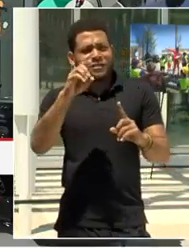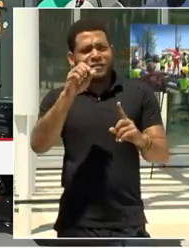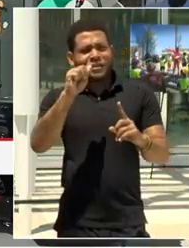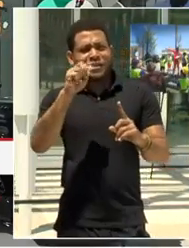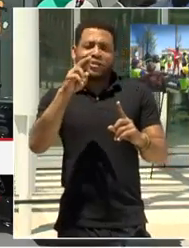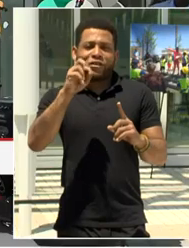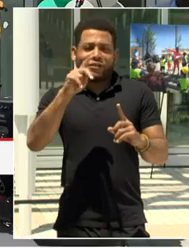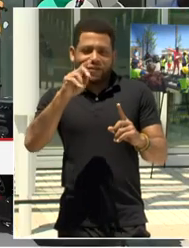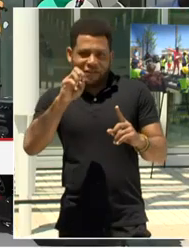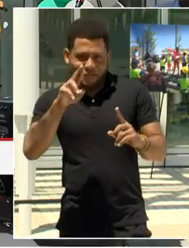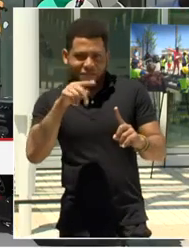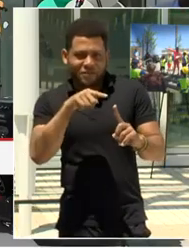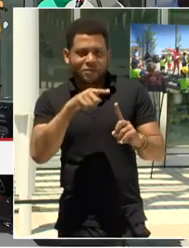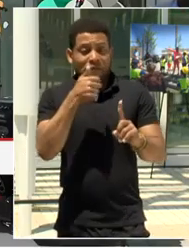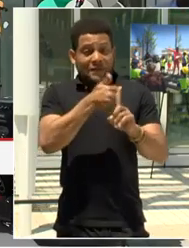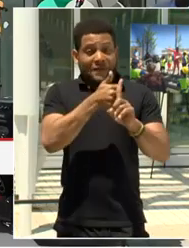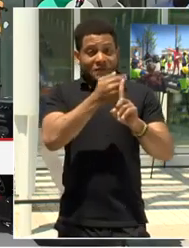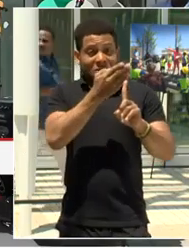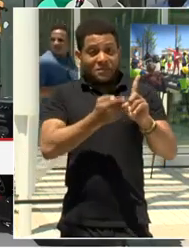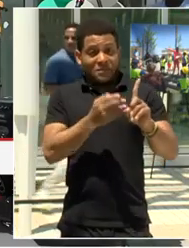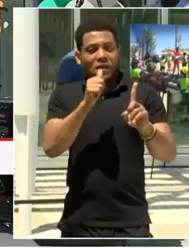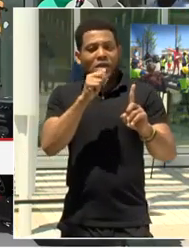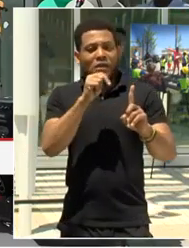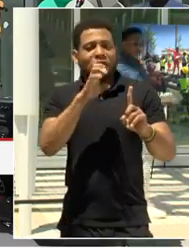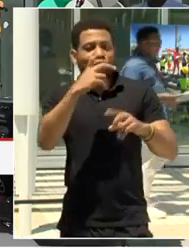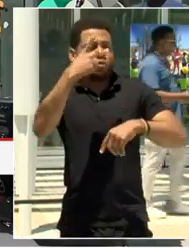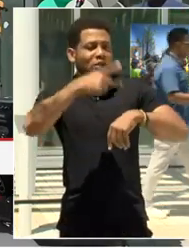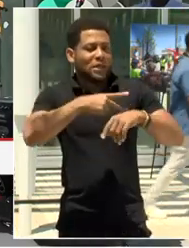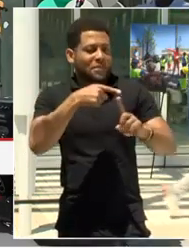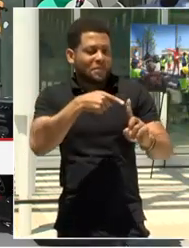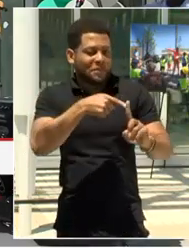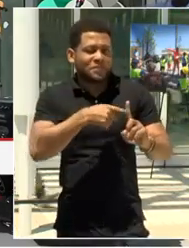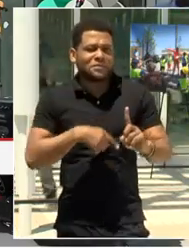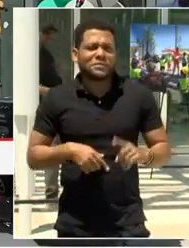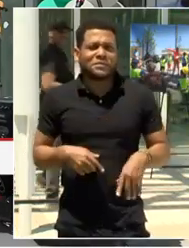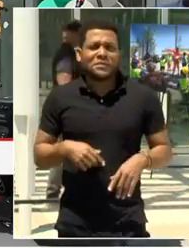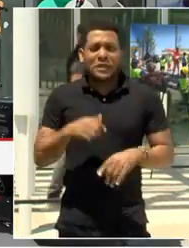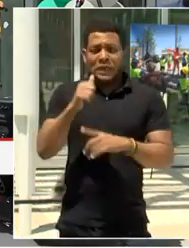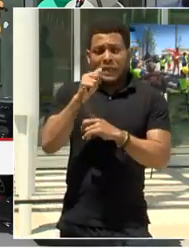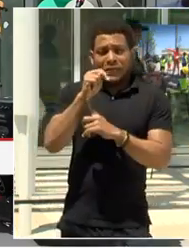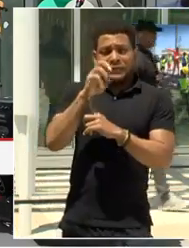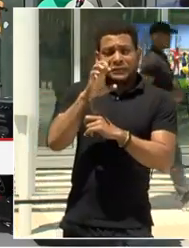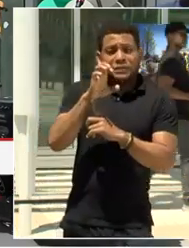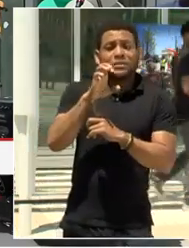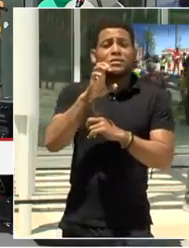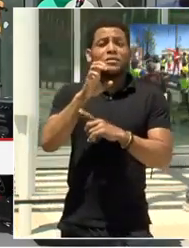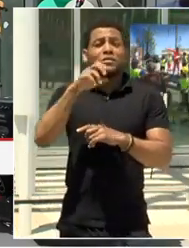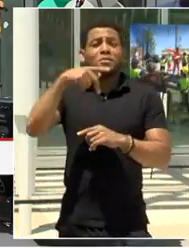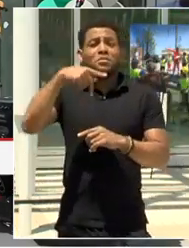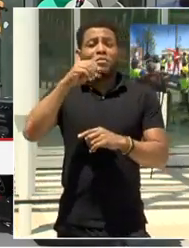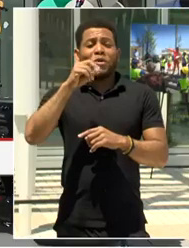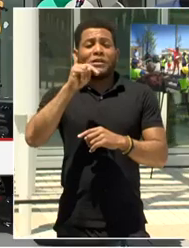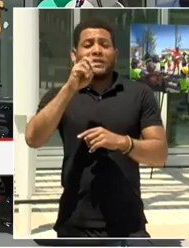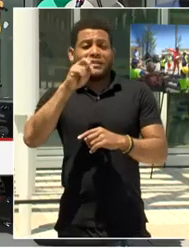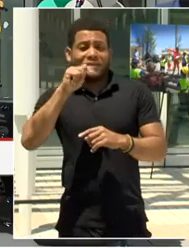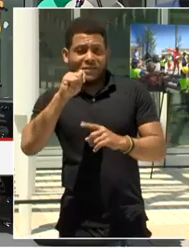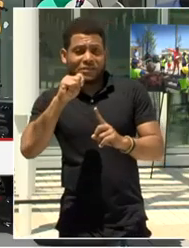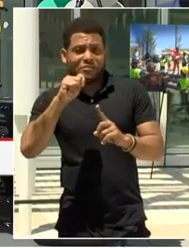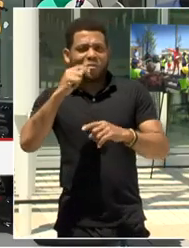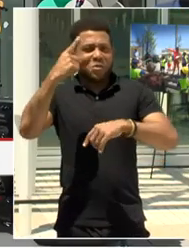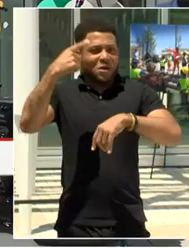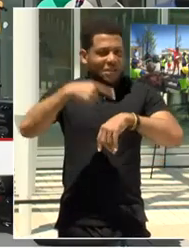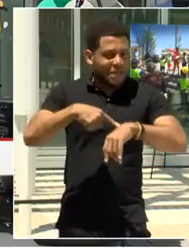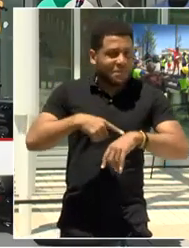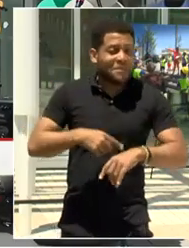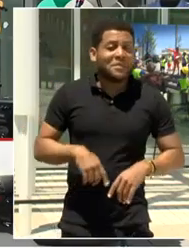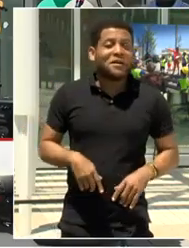terms, Commissioner James Fournier served 1 term, and of course I'd like to give thanks to Gwendolyn Sutherland because